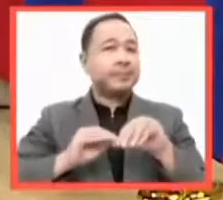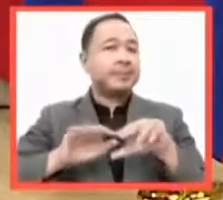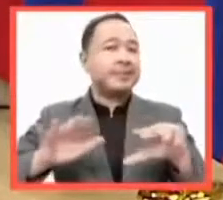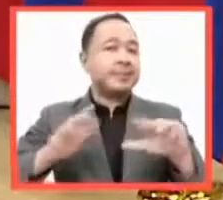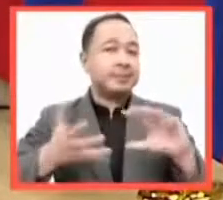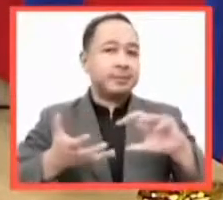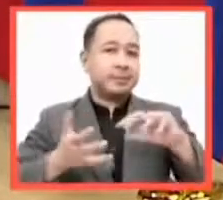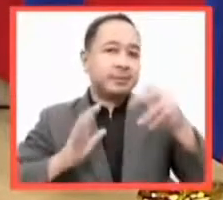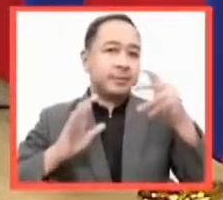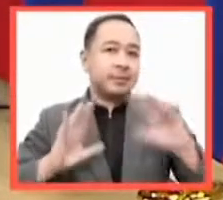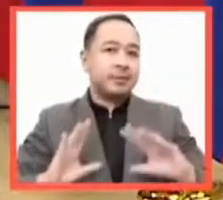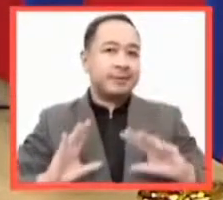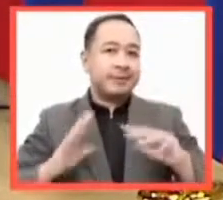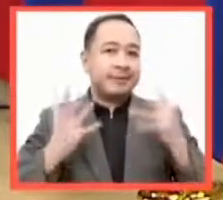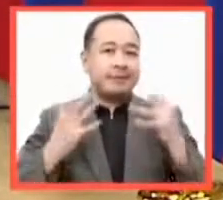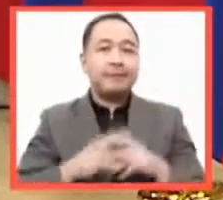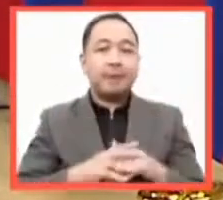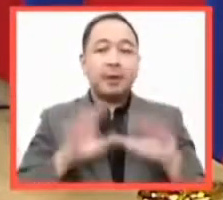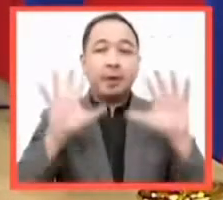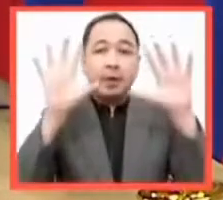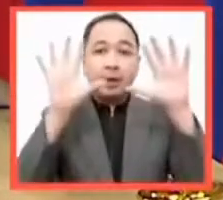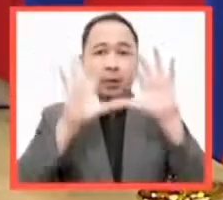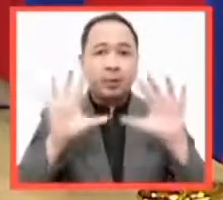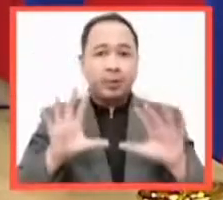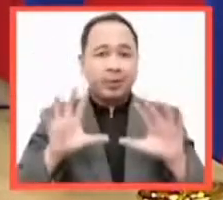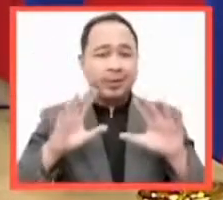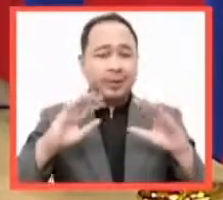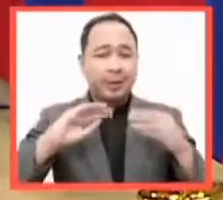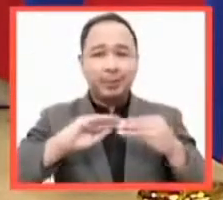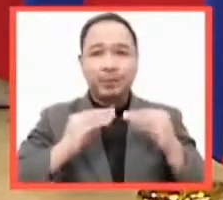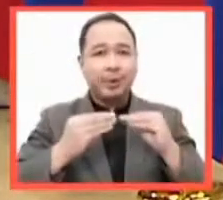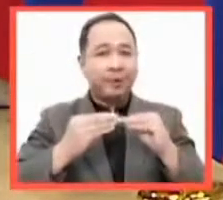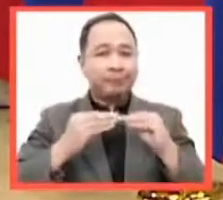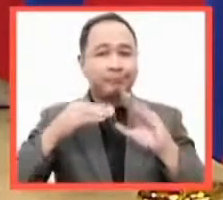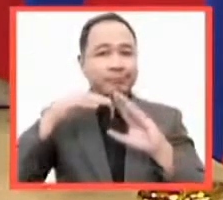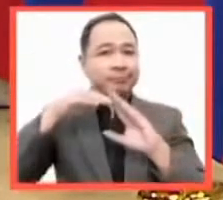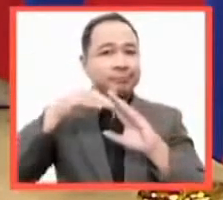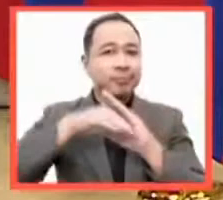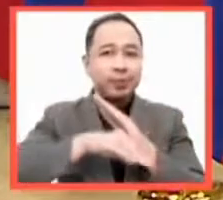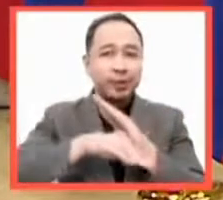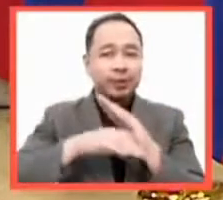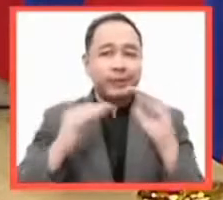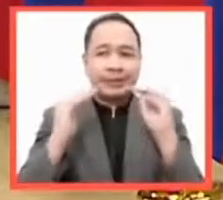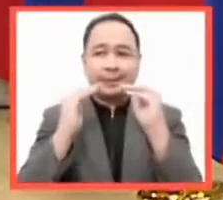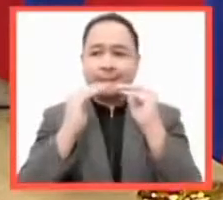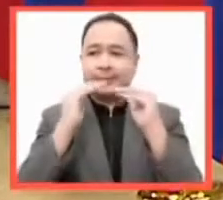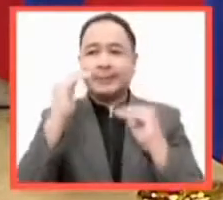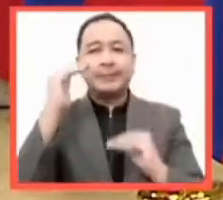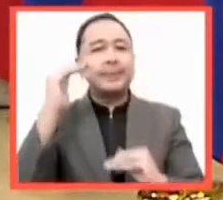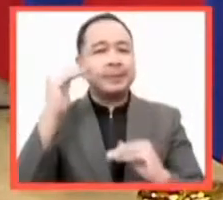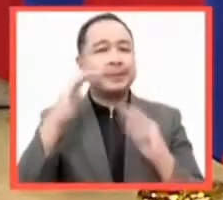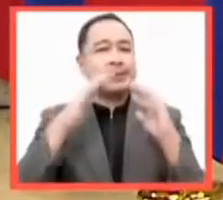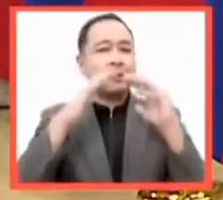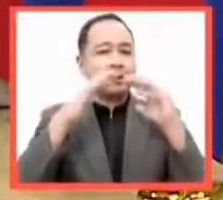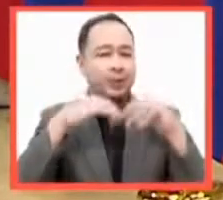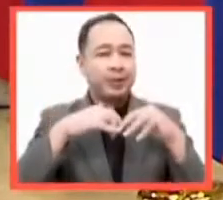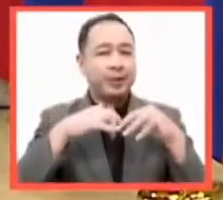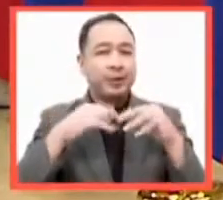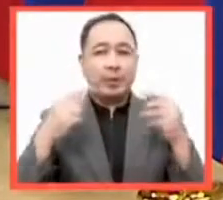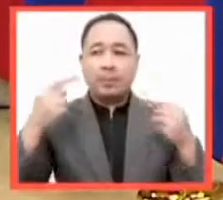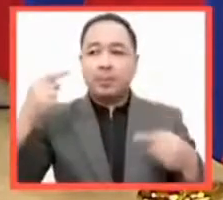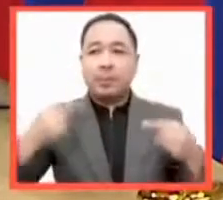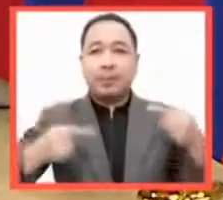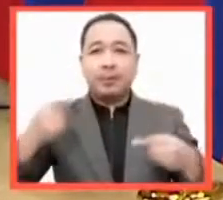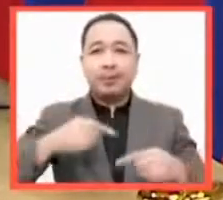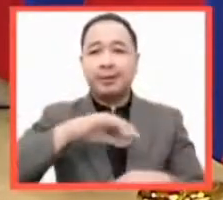lives. The climate crisis has worsened. The inequalities have deepened. And the